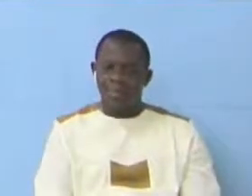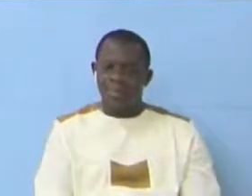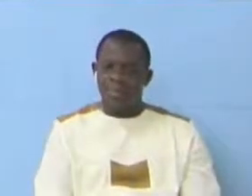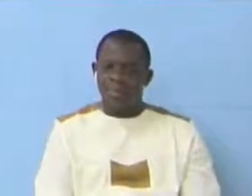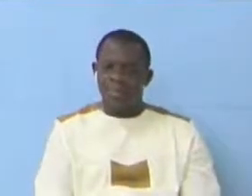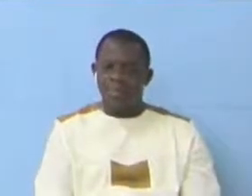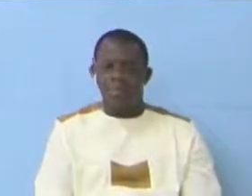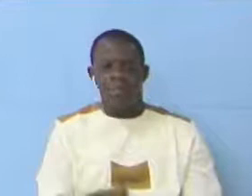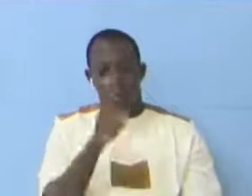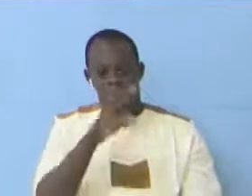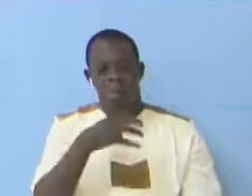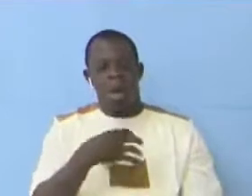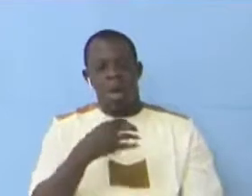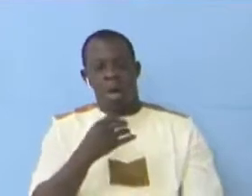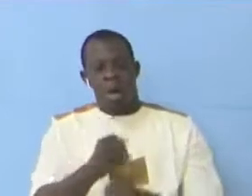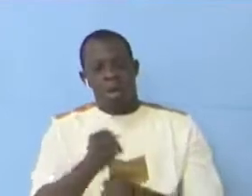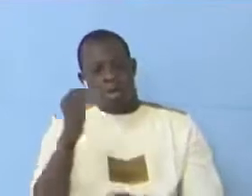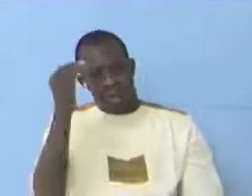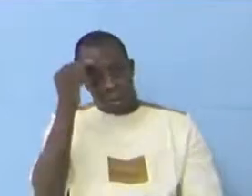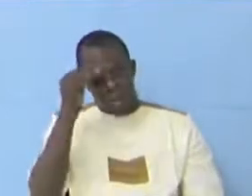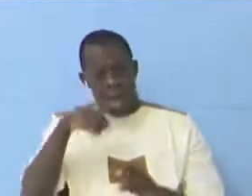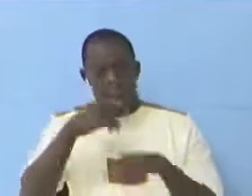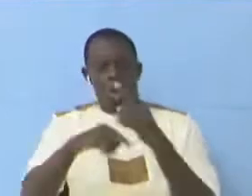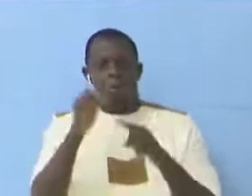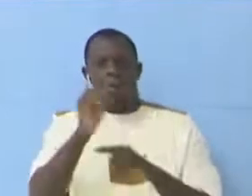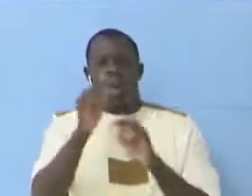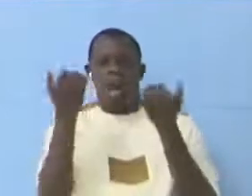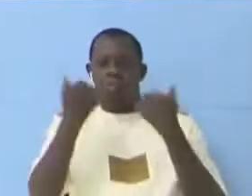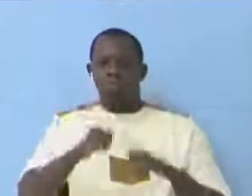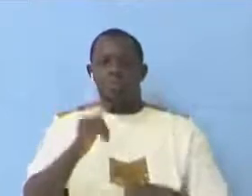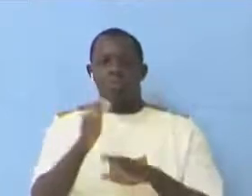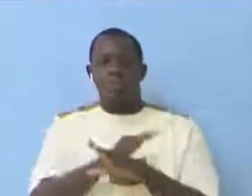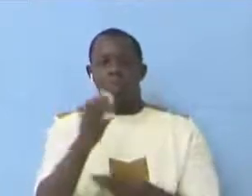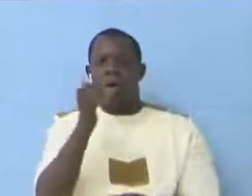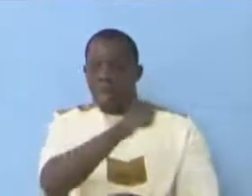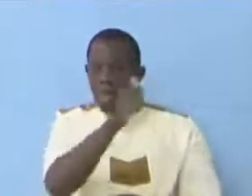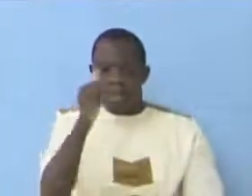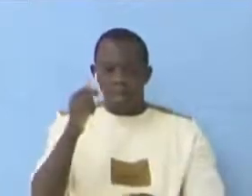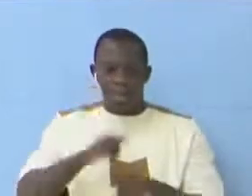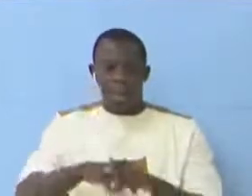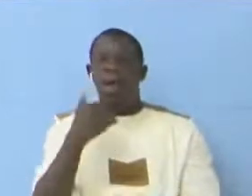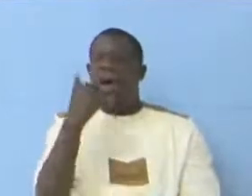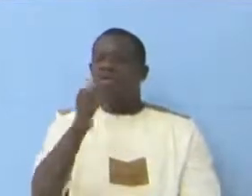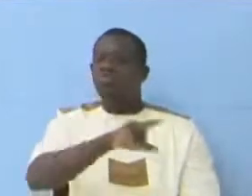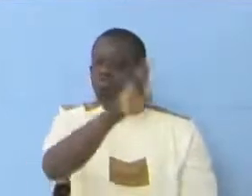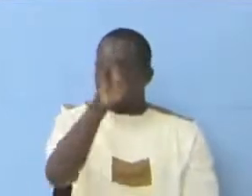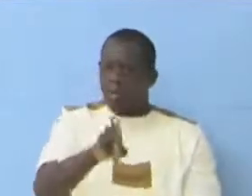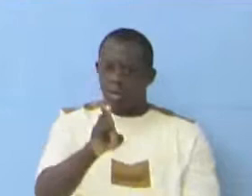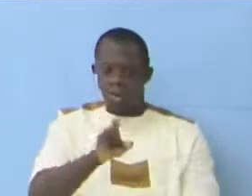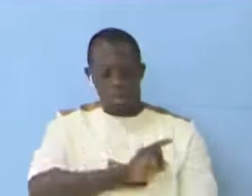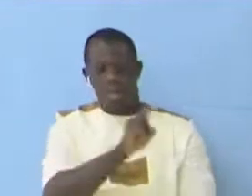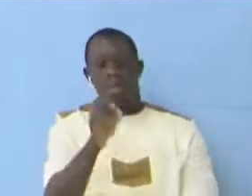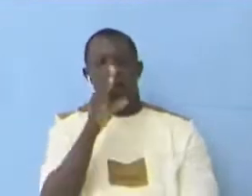get sense out of what exactly was happening. And each time you ask them, they will tell you, take it in good faith.